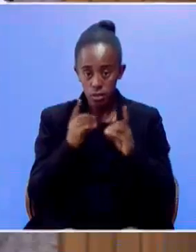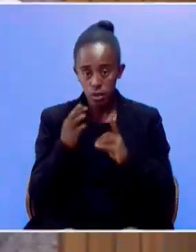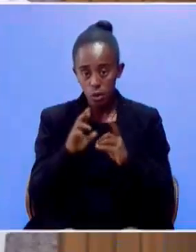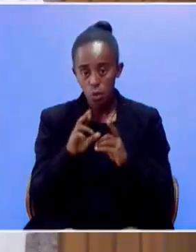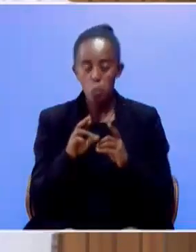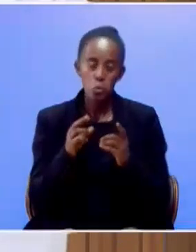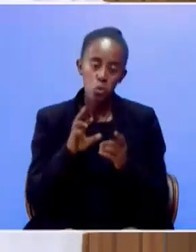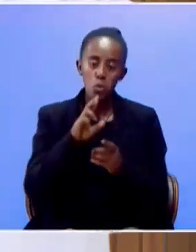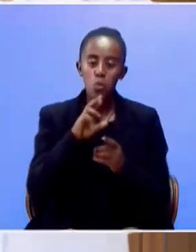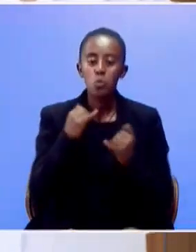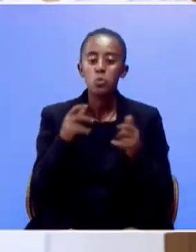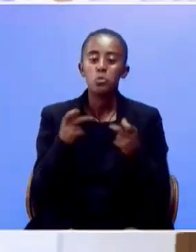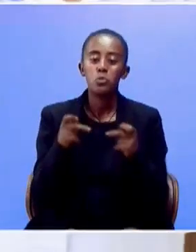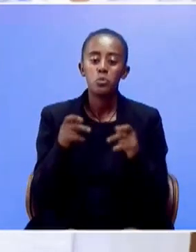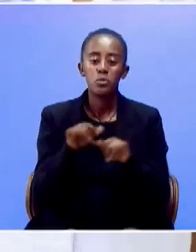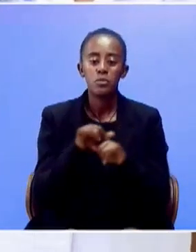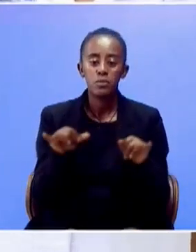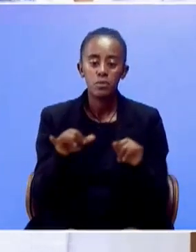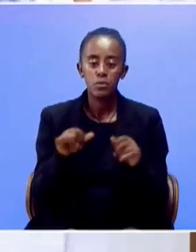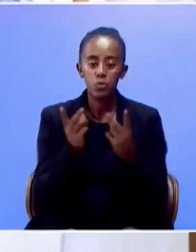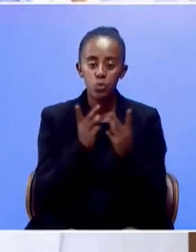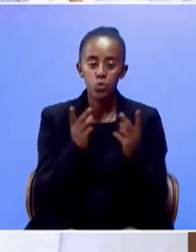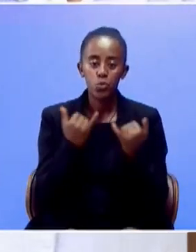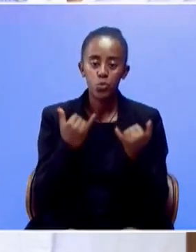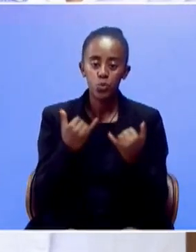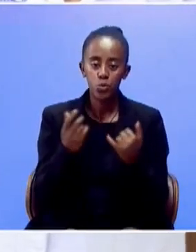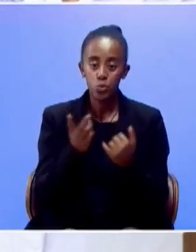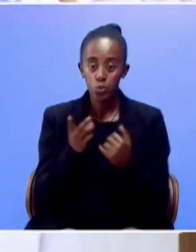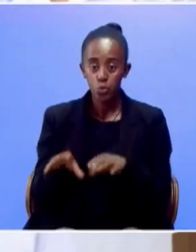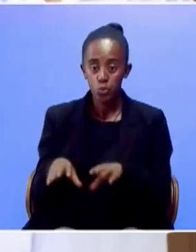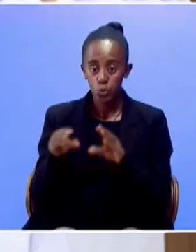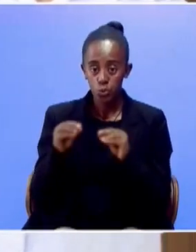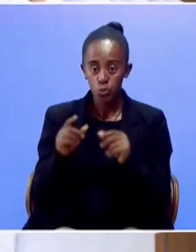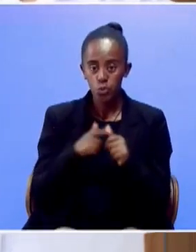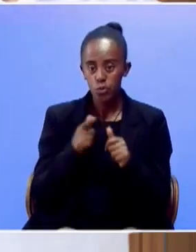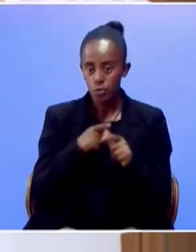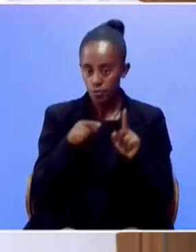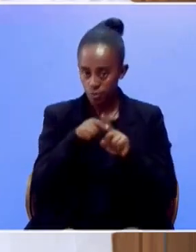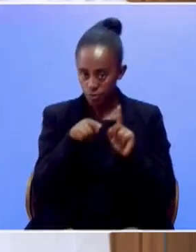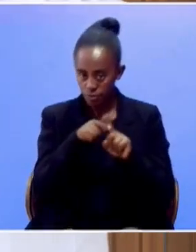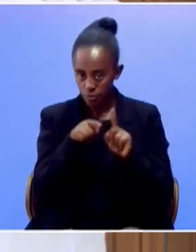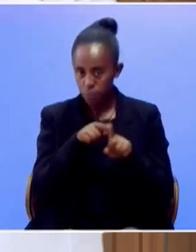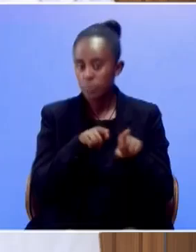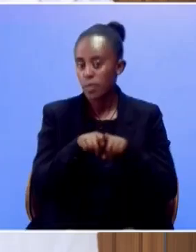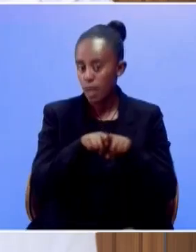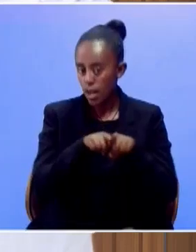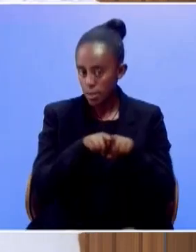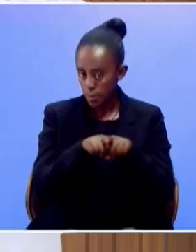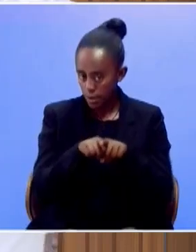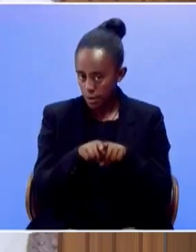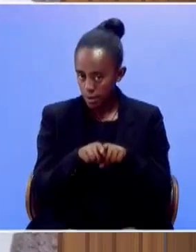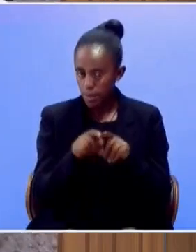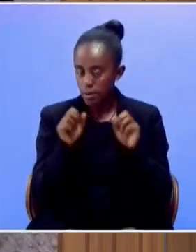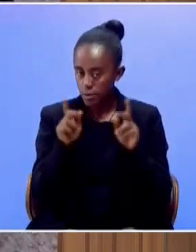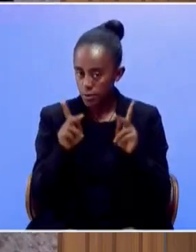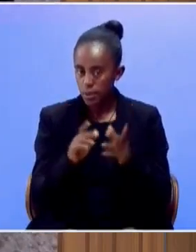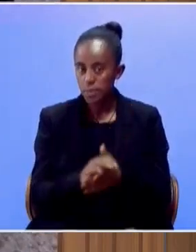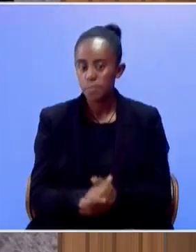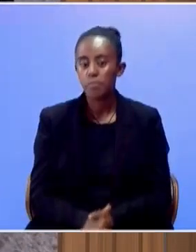play between two students, okay? But we start with the positive one, with the agreement. Okay,